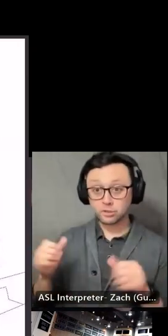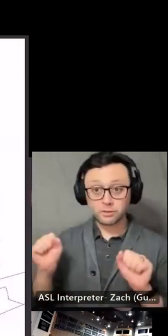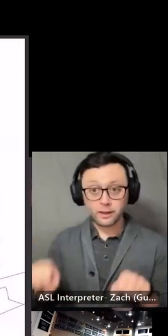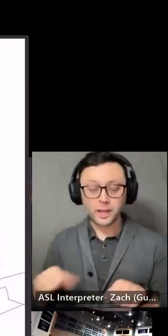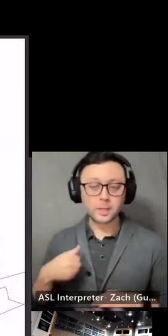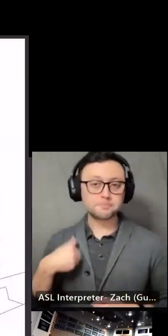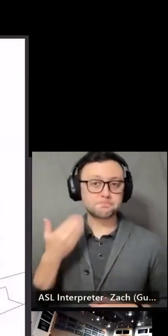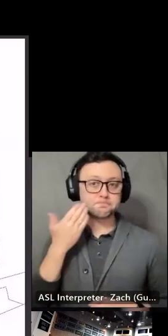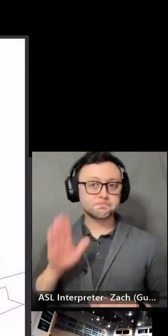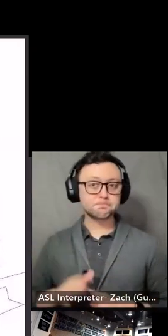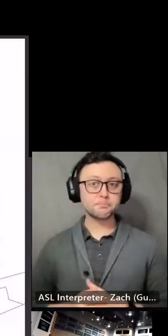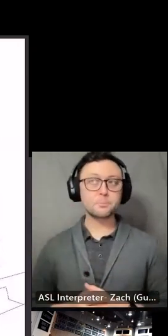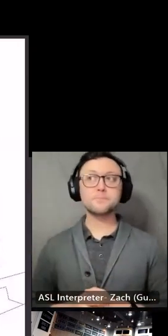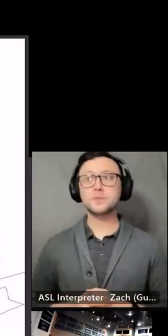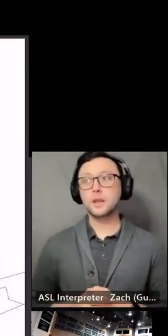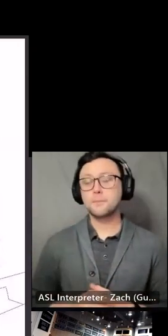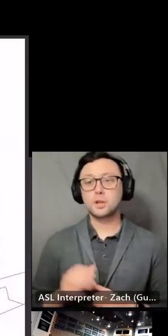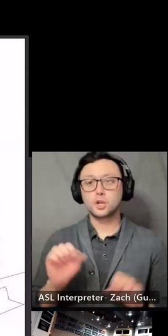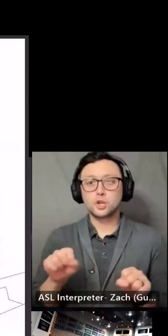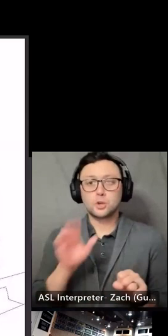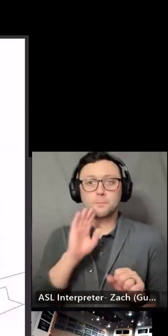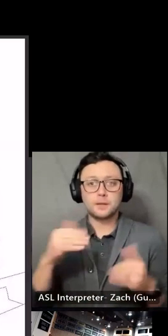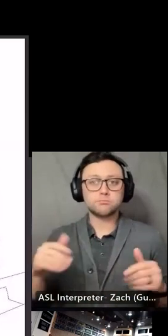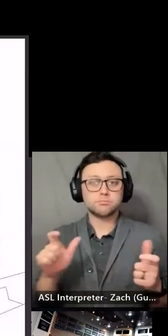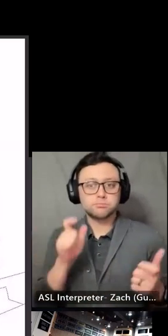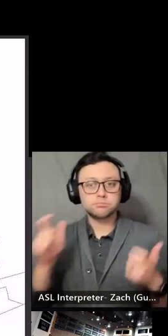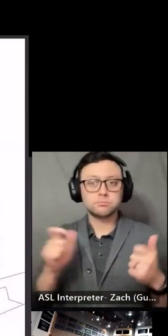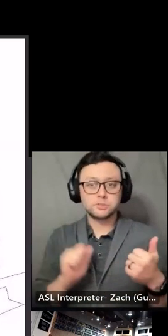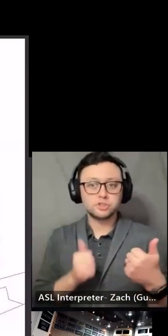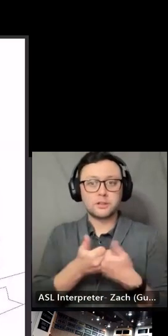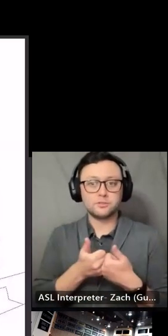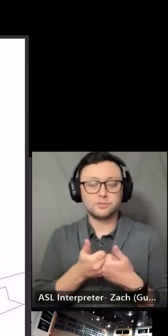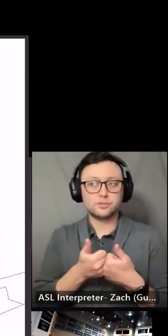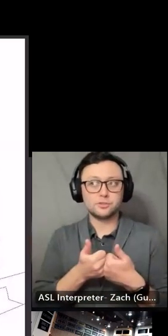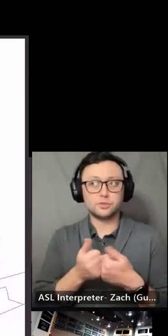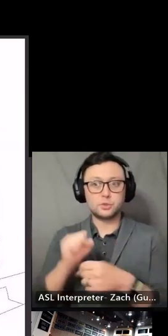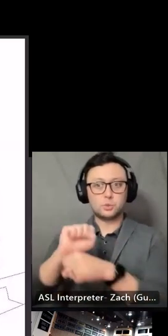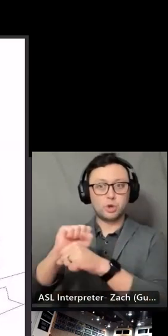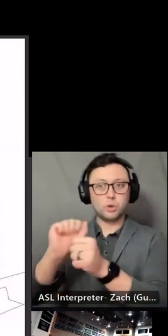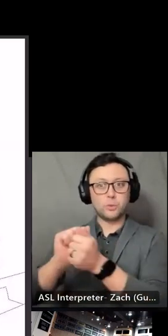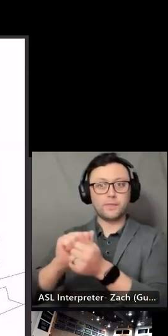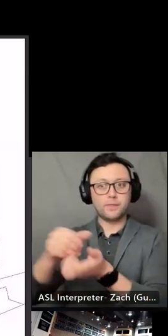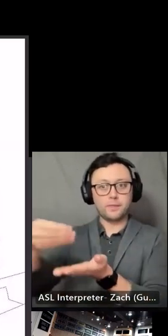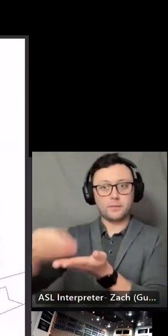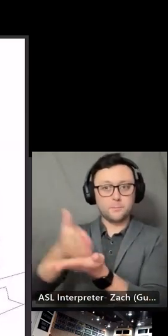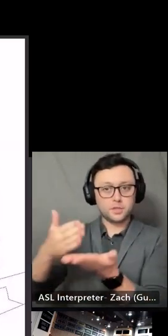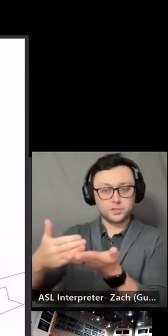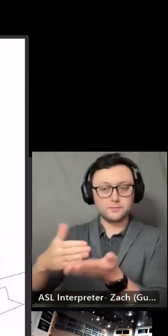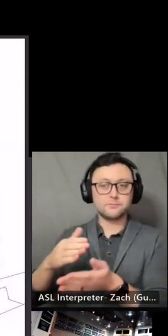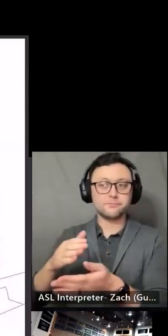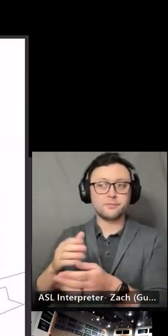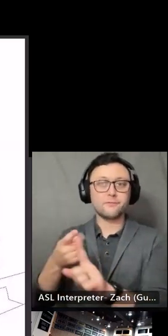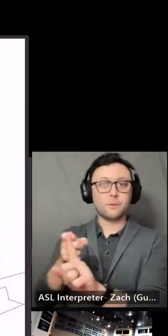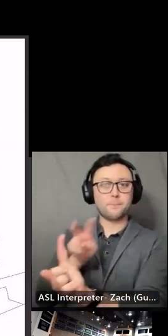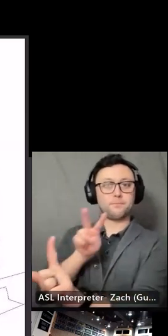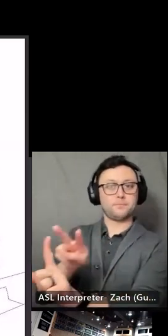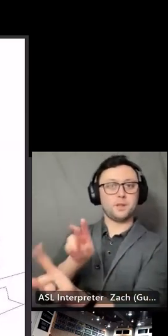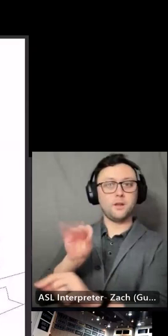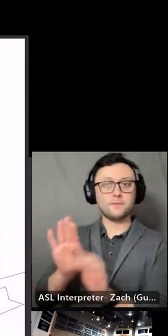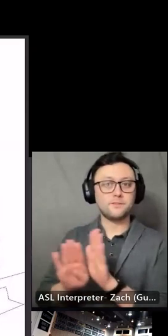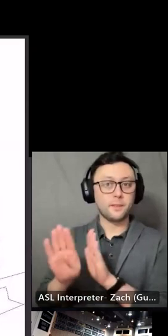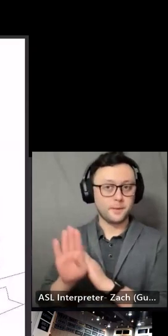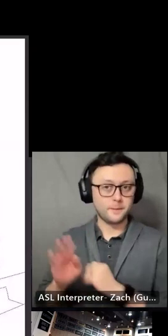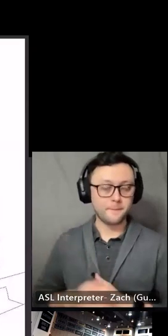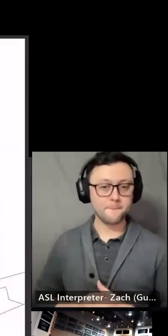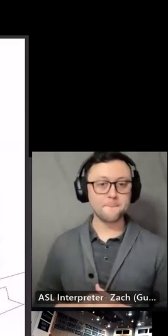very challenging to make work financially from a development perspective. And so our approach has